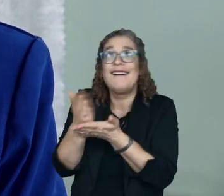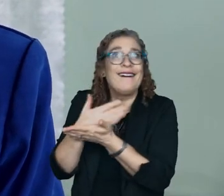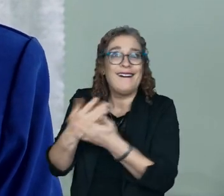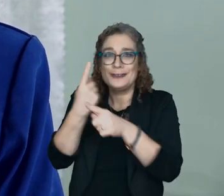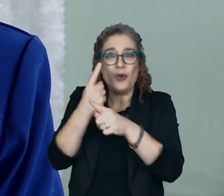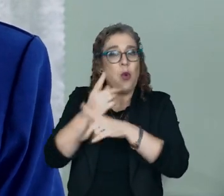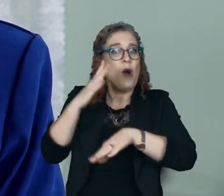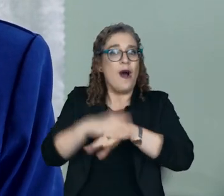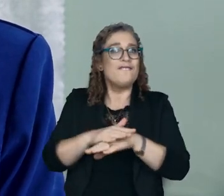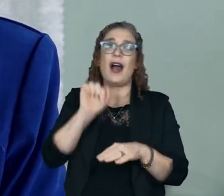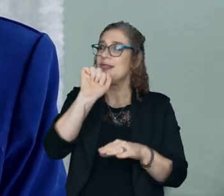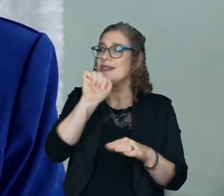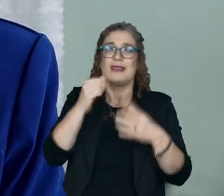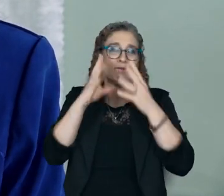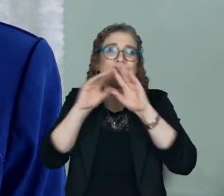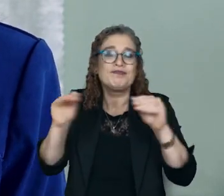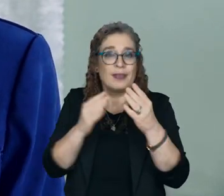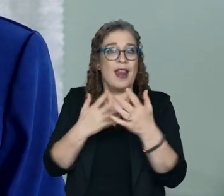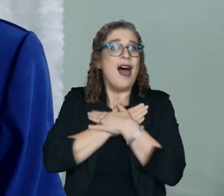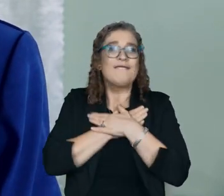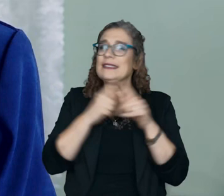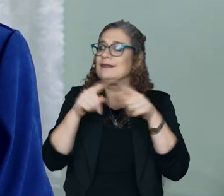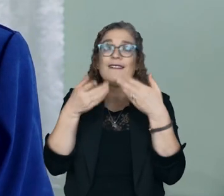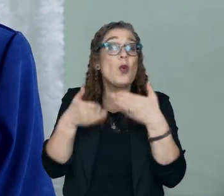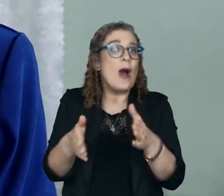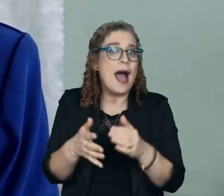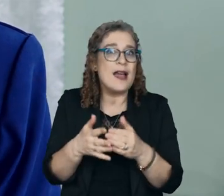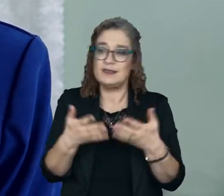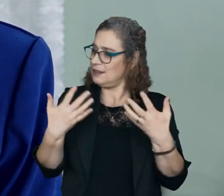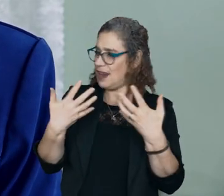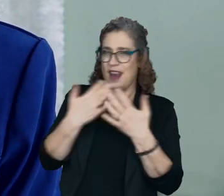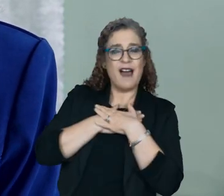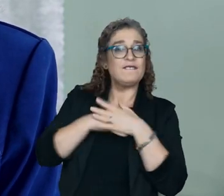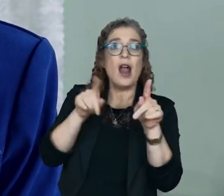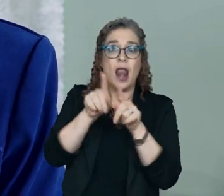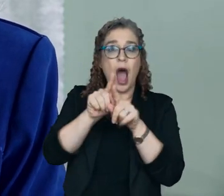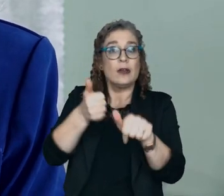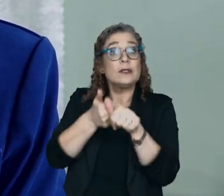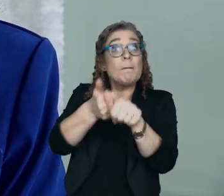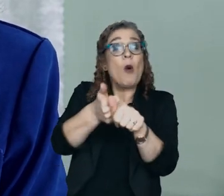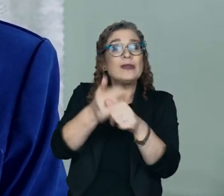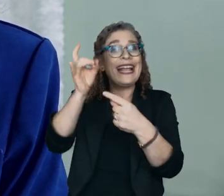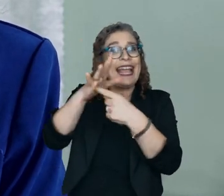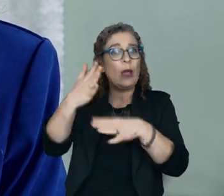the pandemic, including supporting key workers,